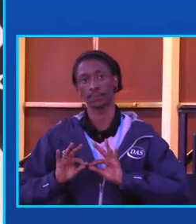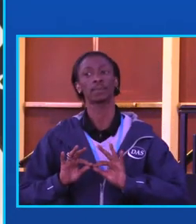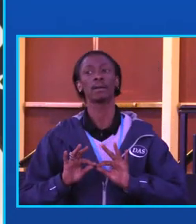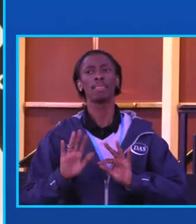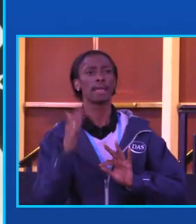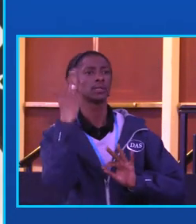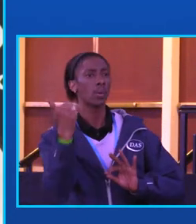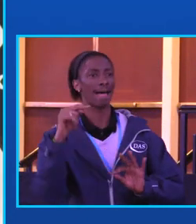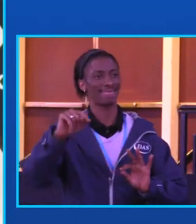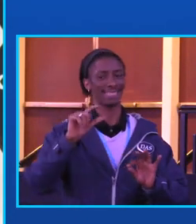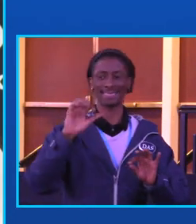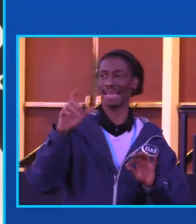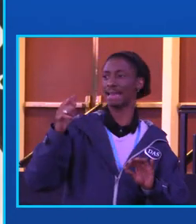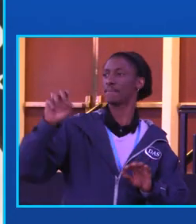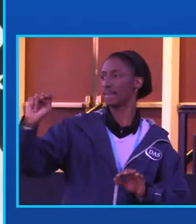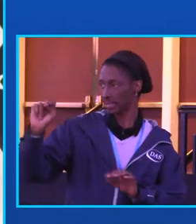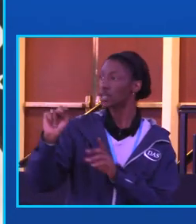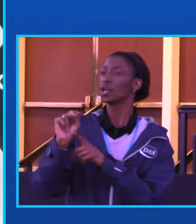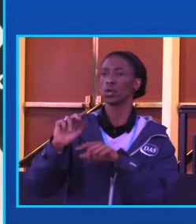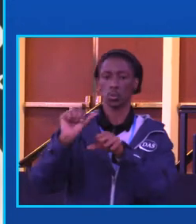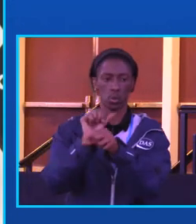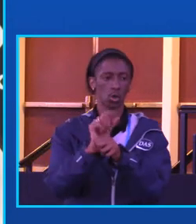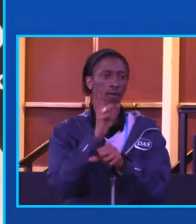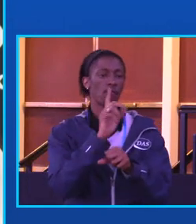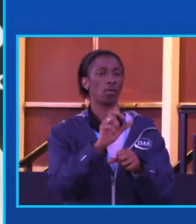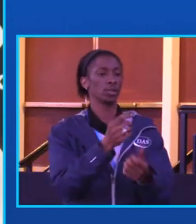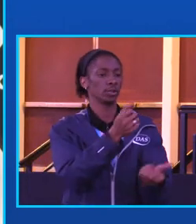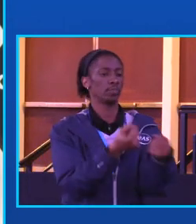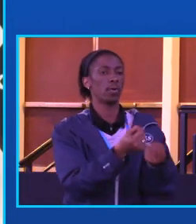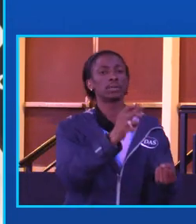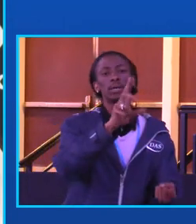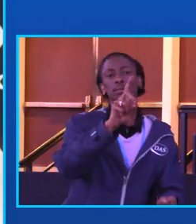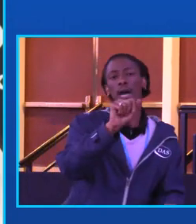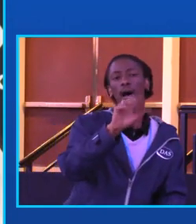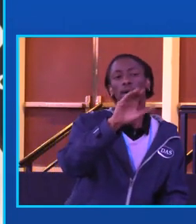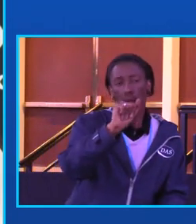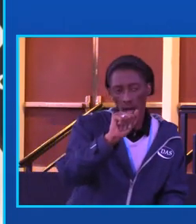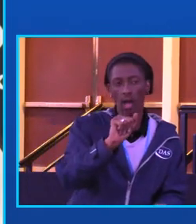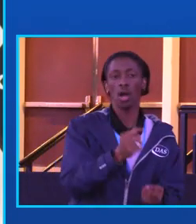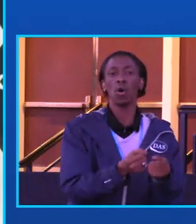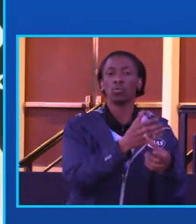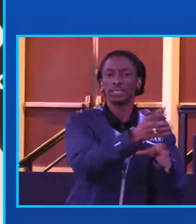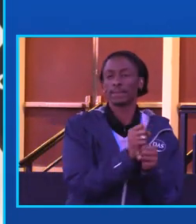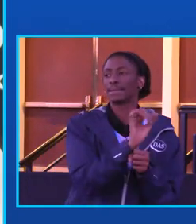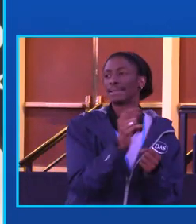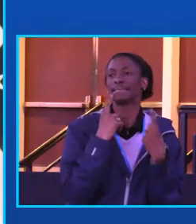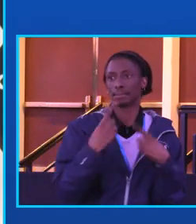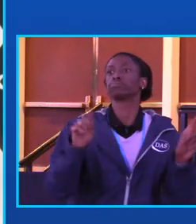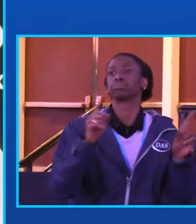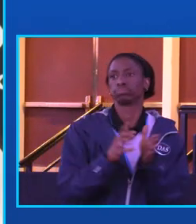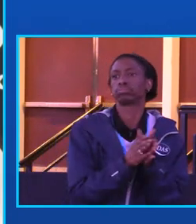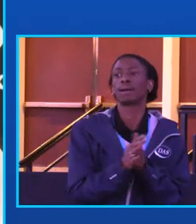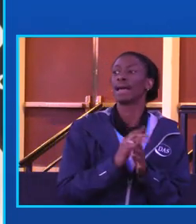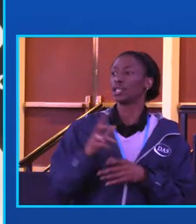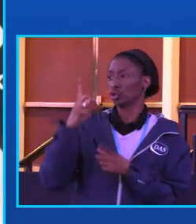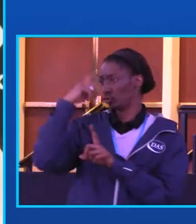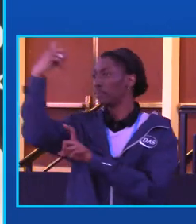That's why this administration's work to support DACA recipients is encouraging. It allows dreamers to dream